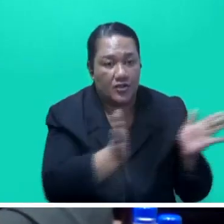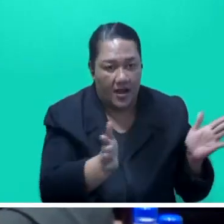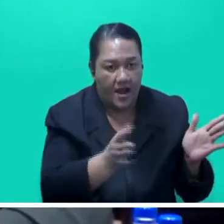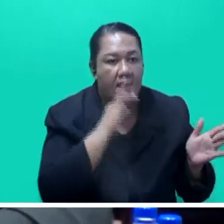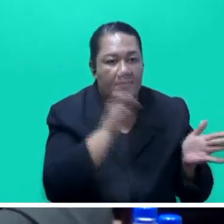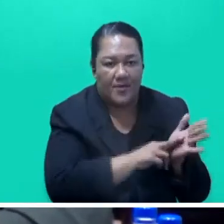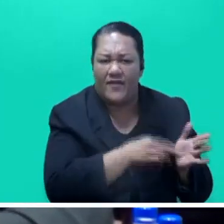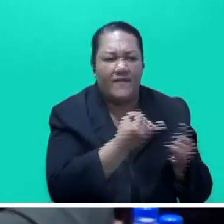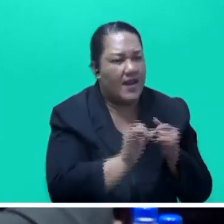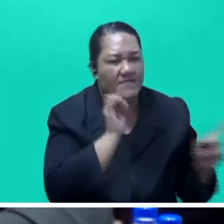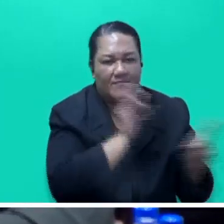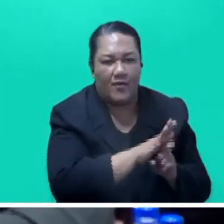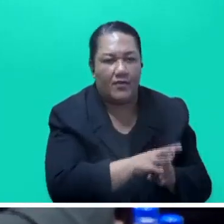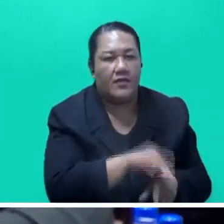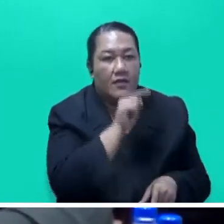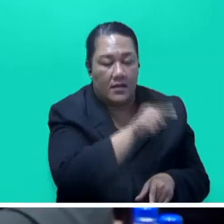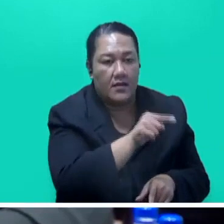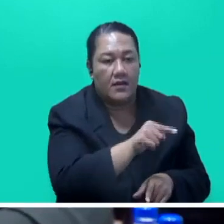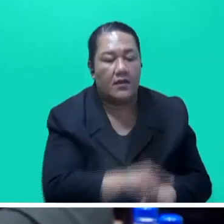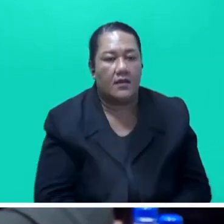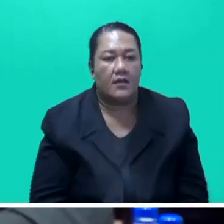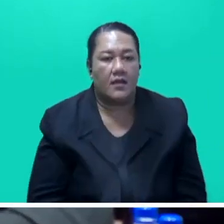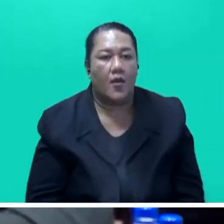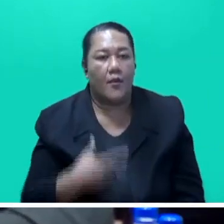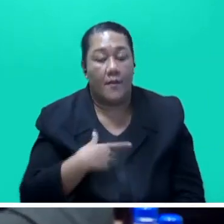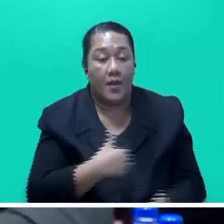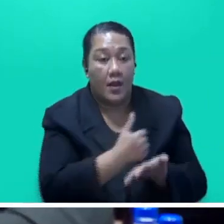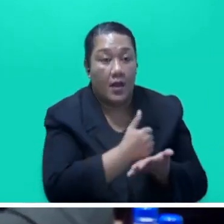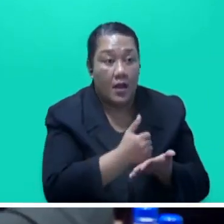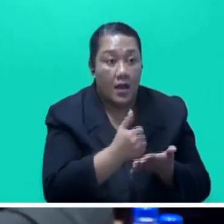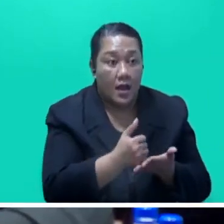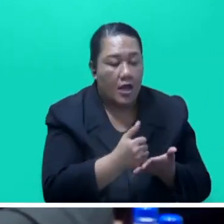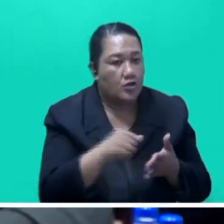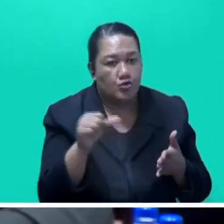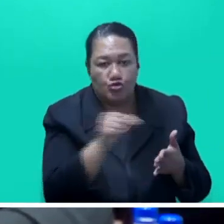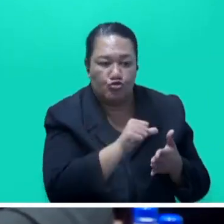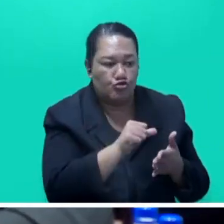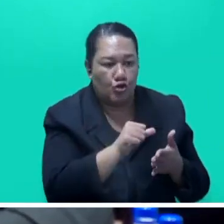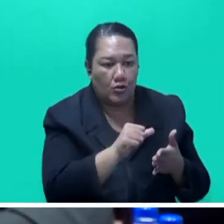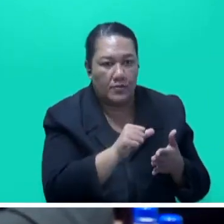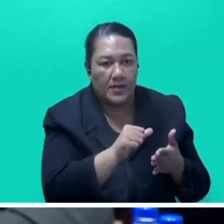importance of the role of the Public Accounts Committee cannot be underscored